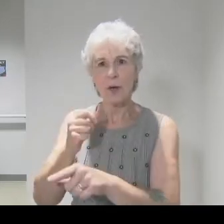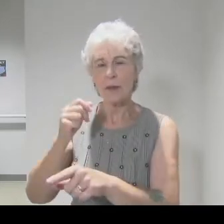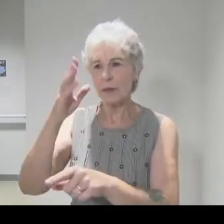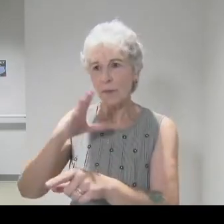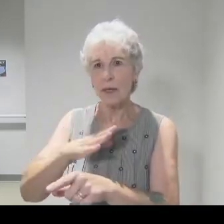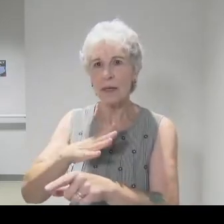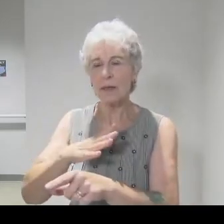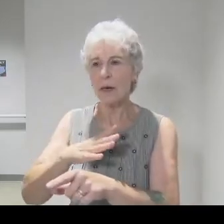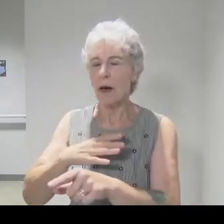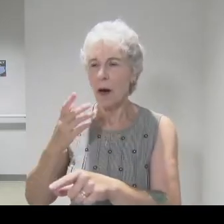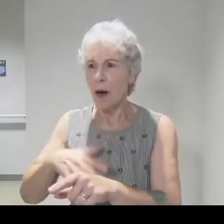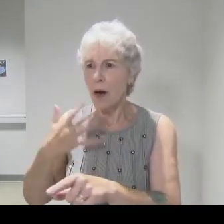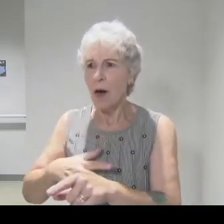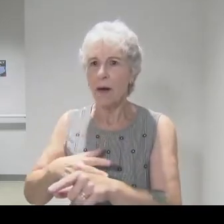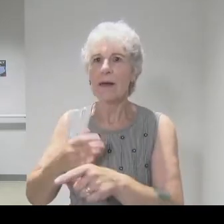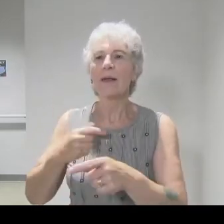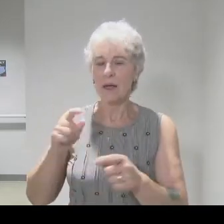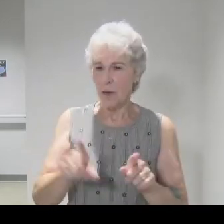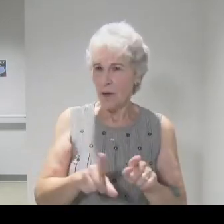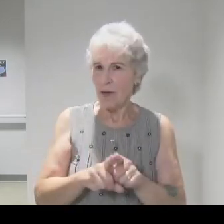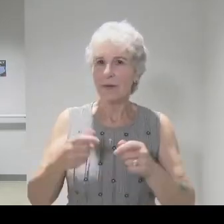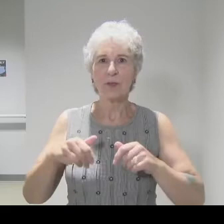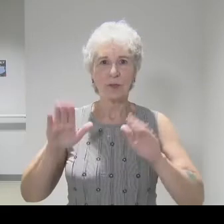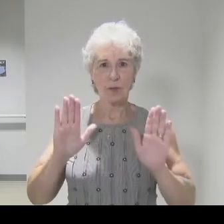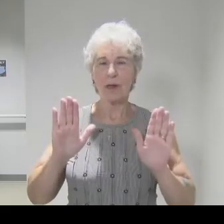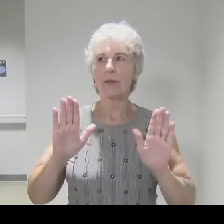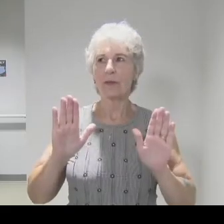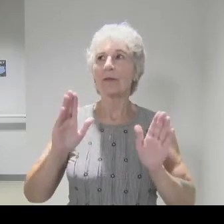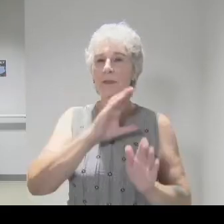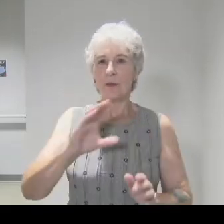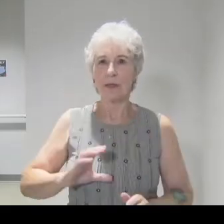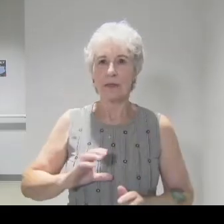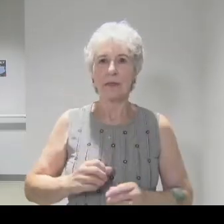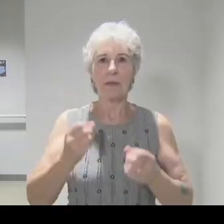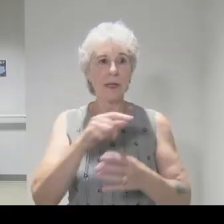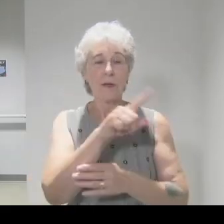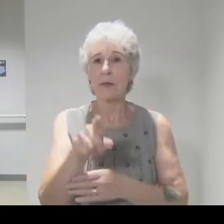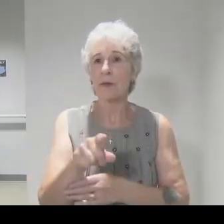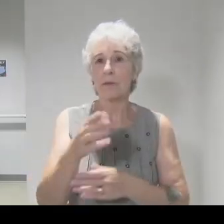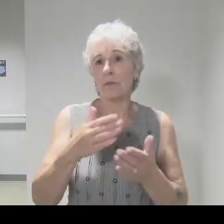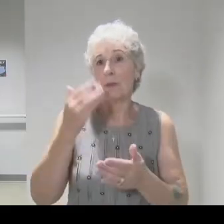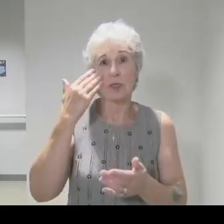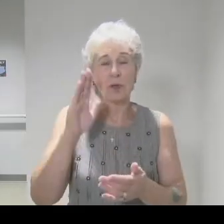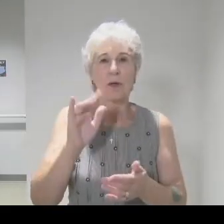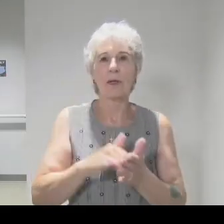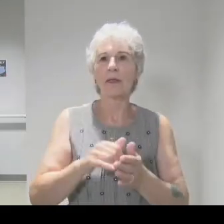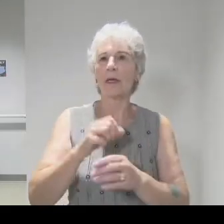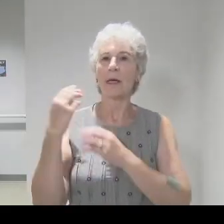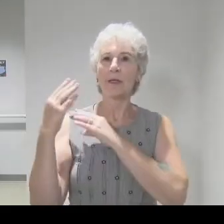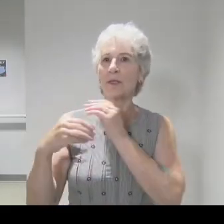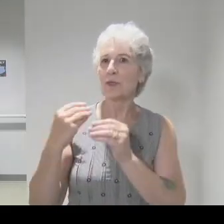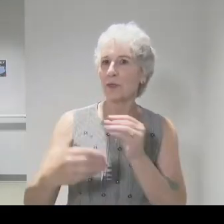himself surrendered to Christ because of that book. Many of you may not realize that the very tradition that we are